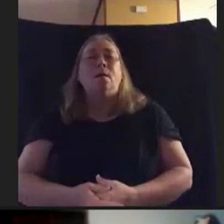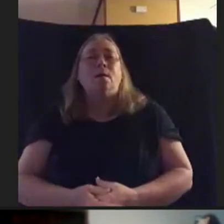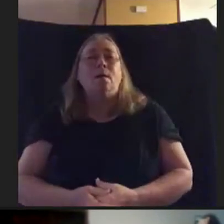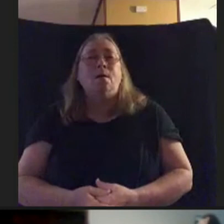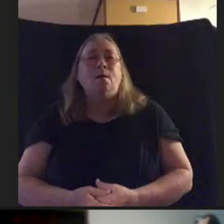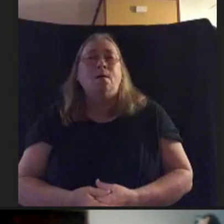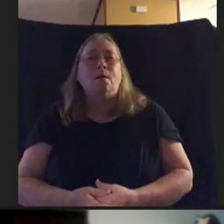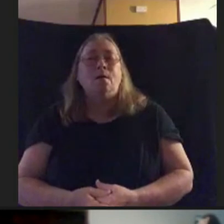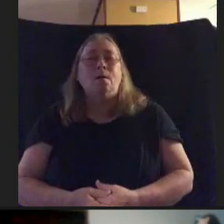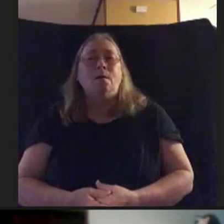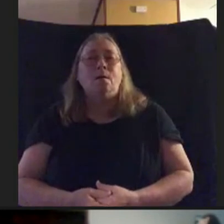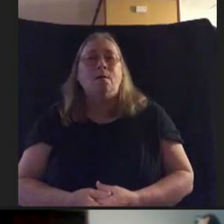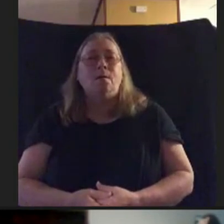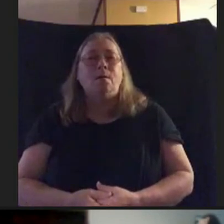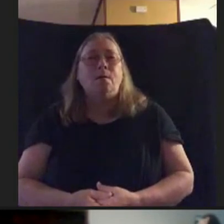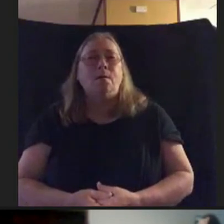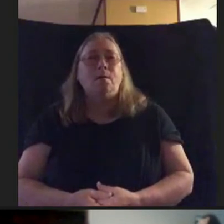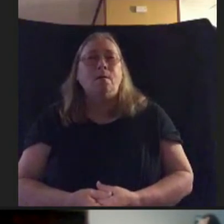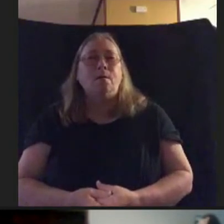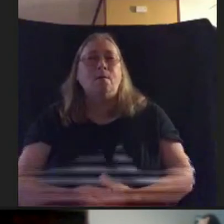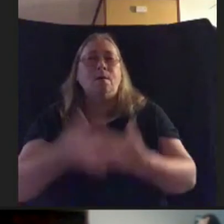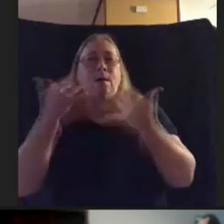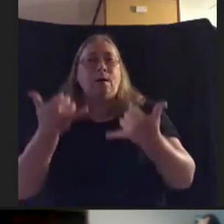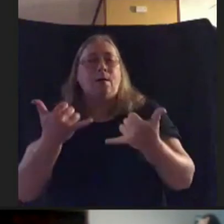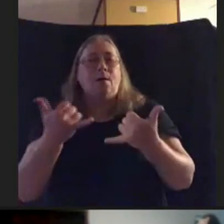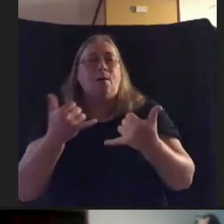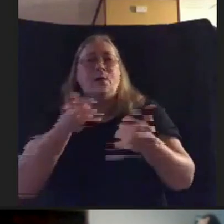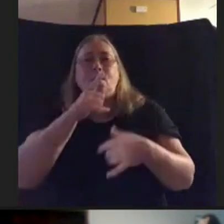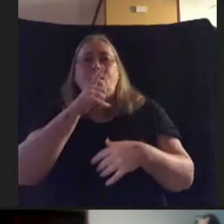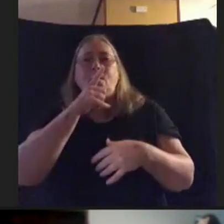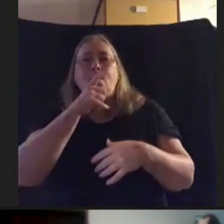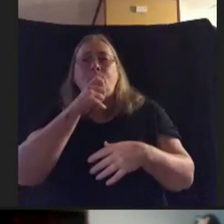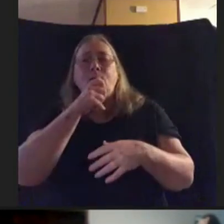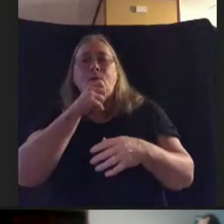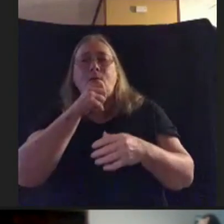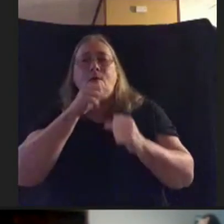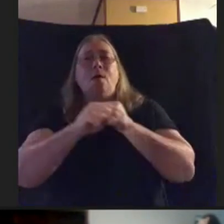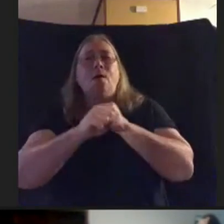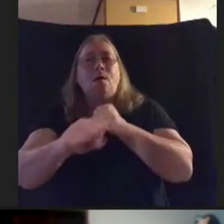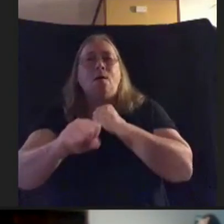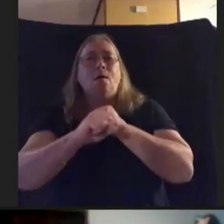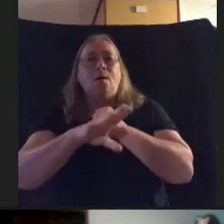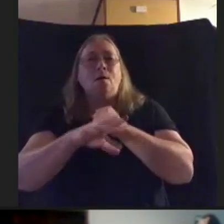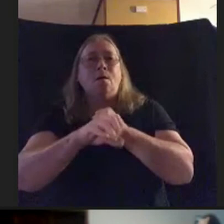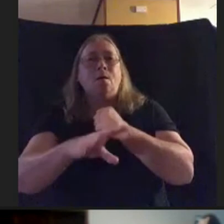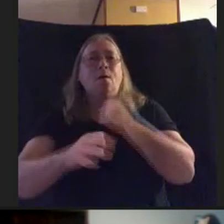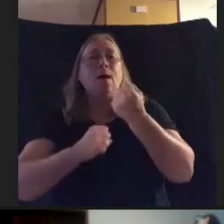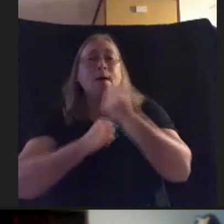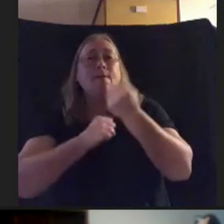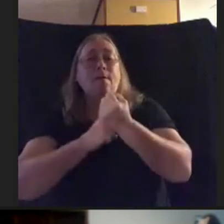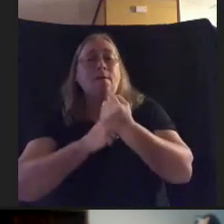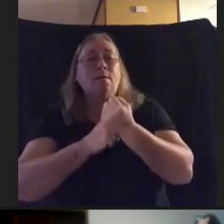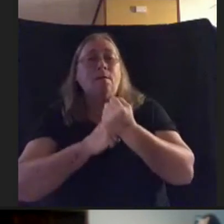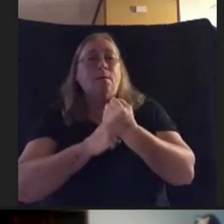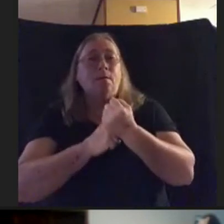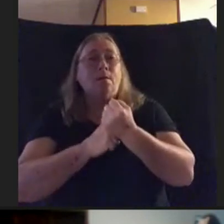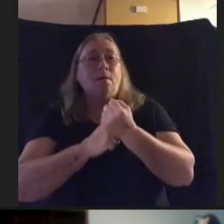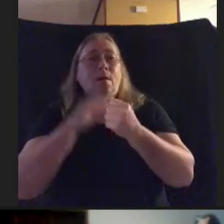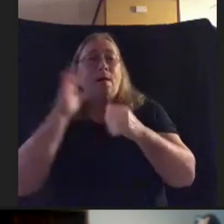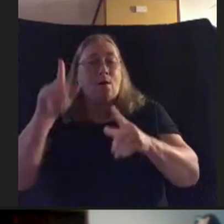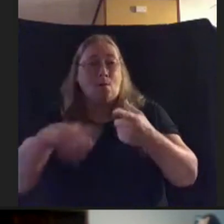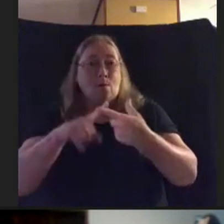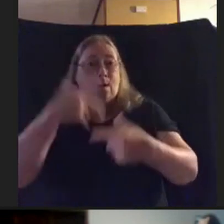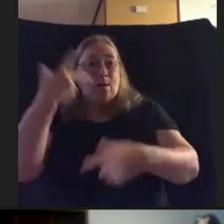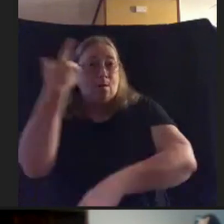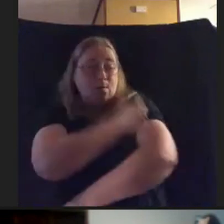Juden, I understand that the ability to know with total accuracy how well you can spread the virus after